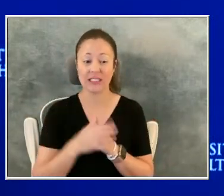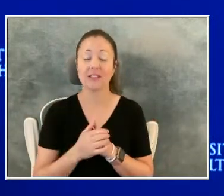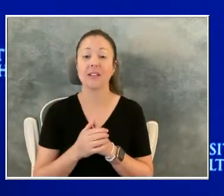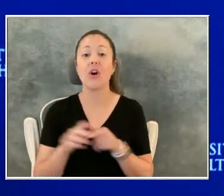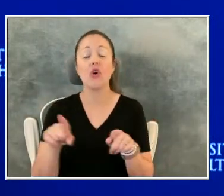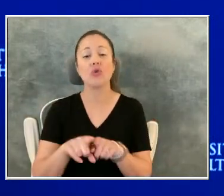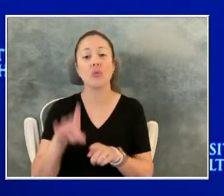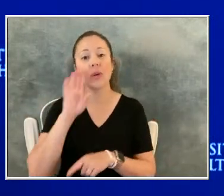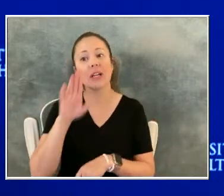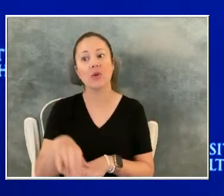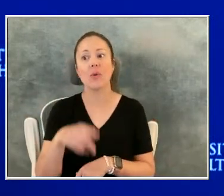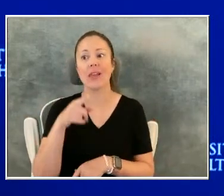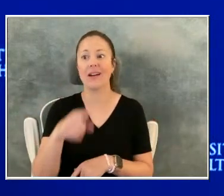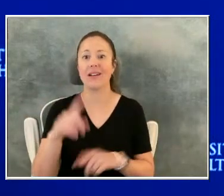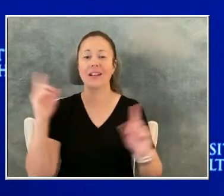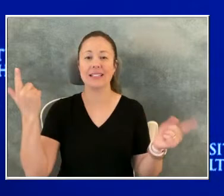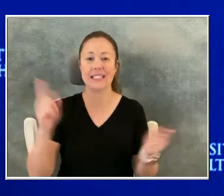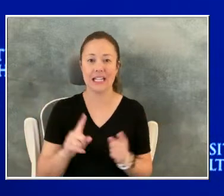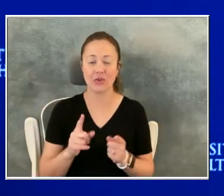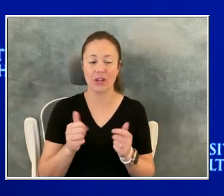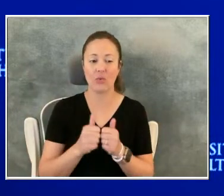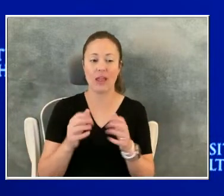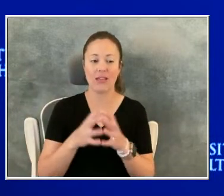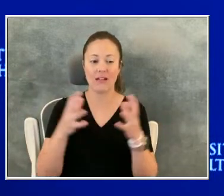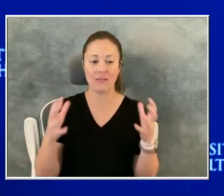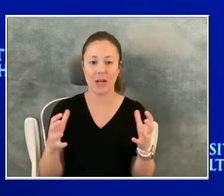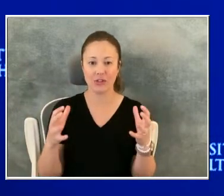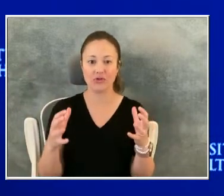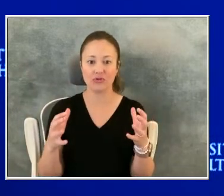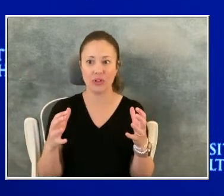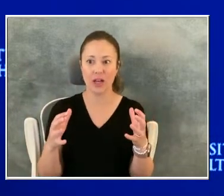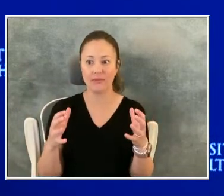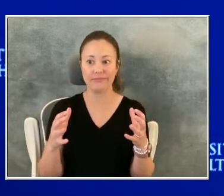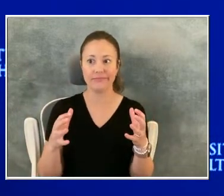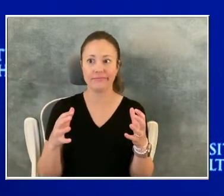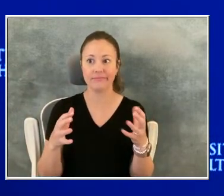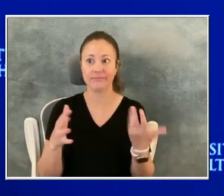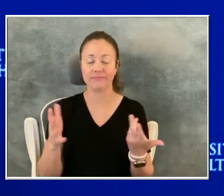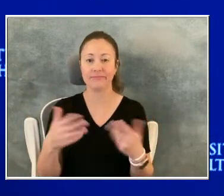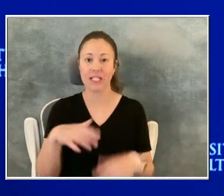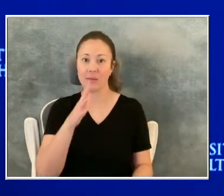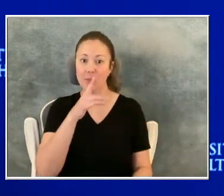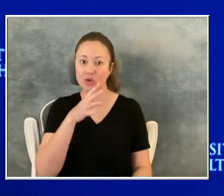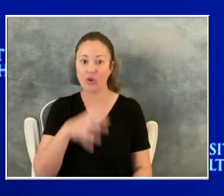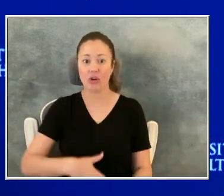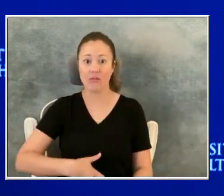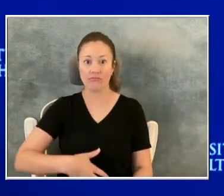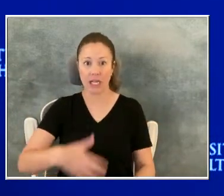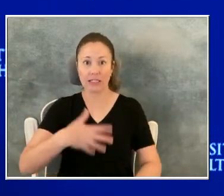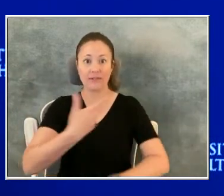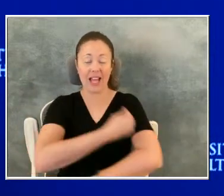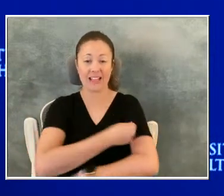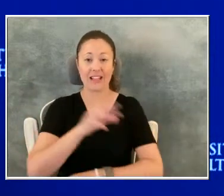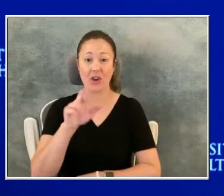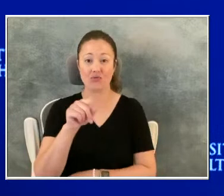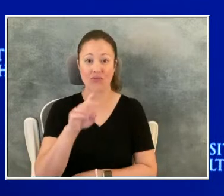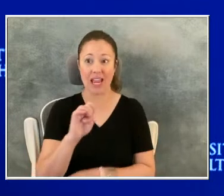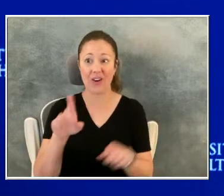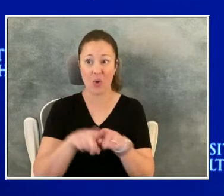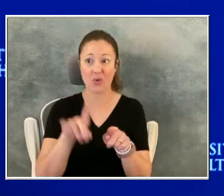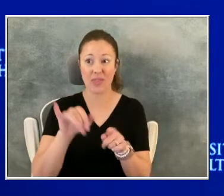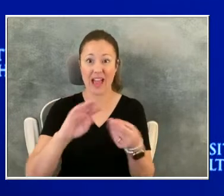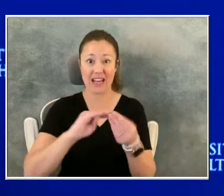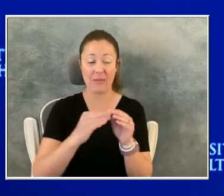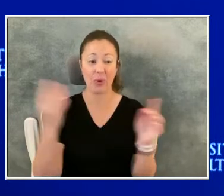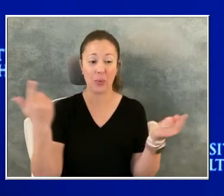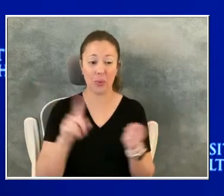is a decrease in the amount of maternal vaccination rates as well for many different things. So it is important to